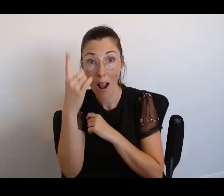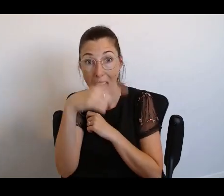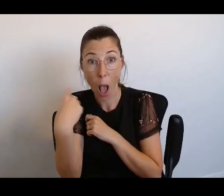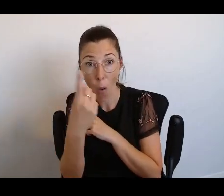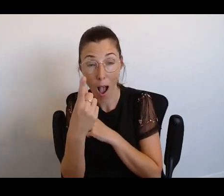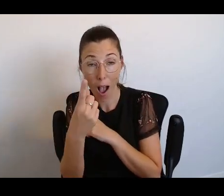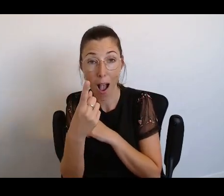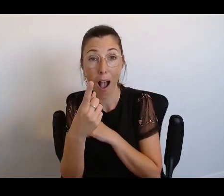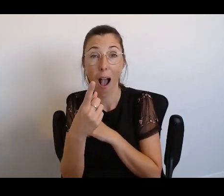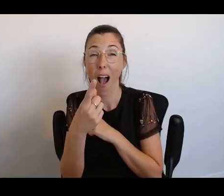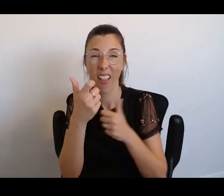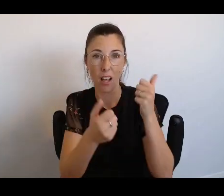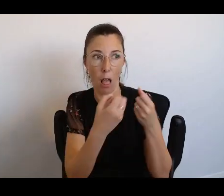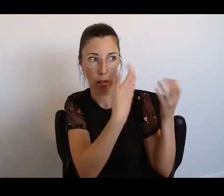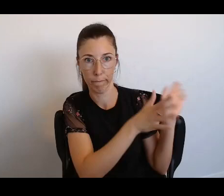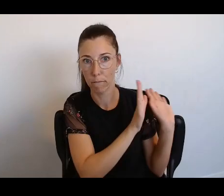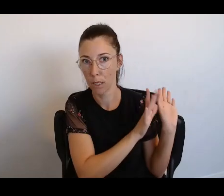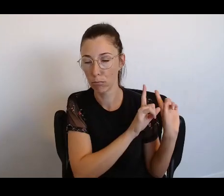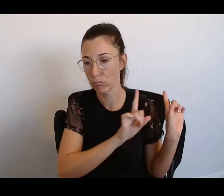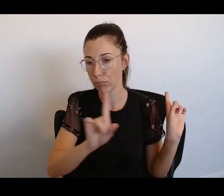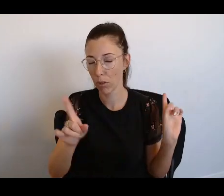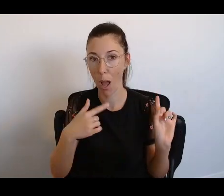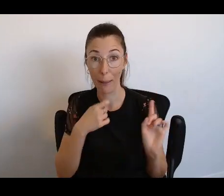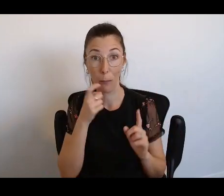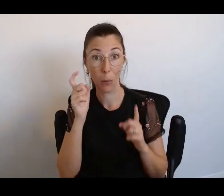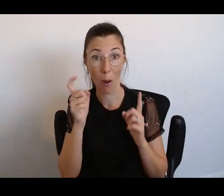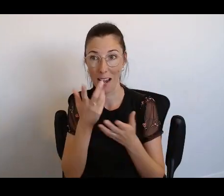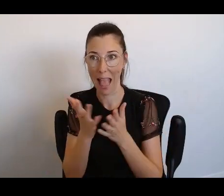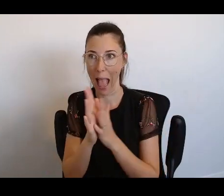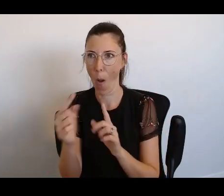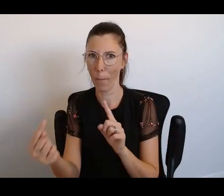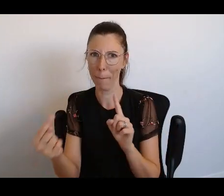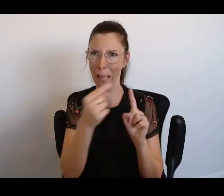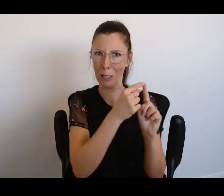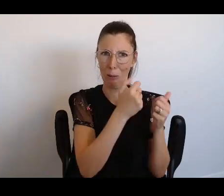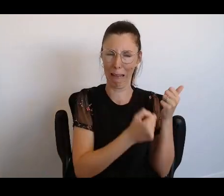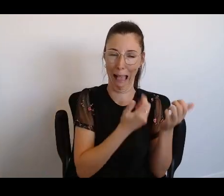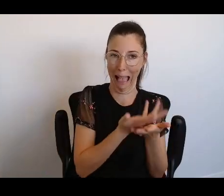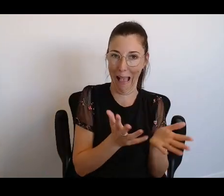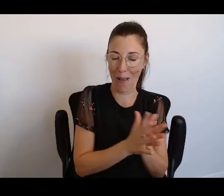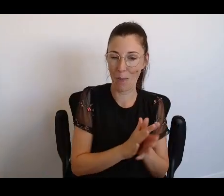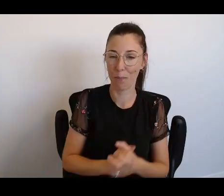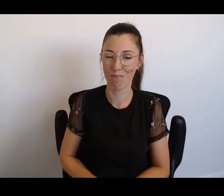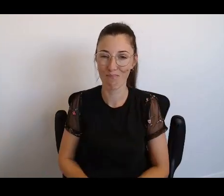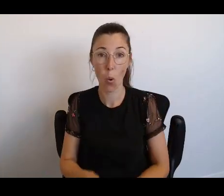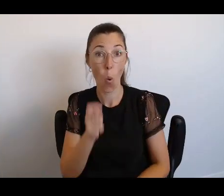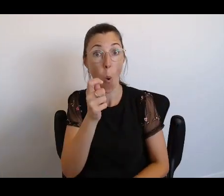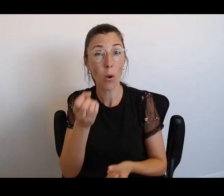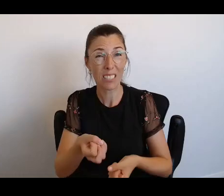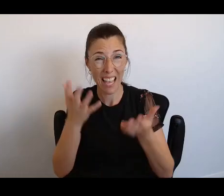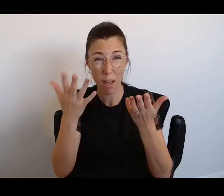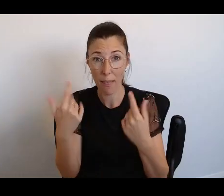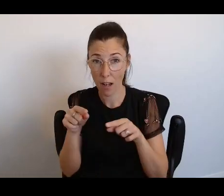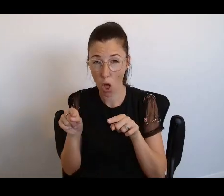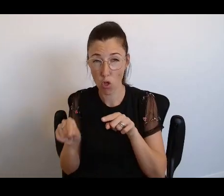point to us. And I was actually getting really worried about how we'd find our way back. We were about to give up, and the tracks made their way under